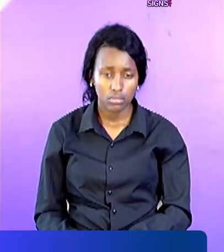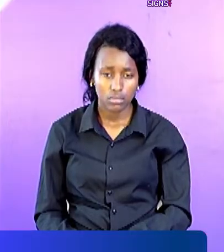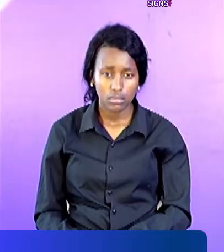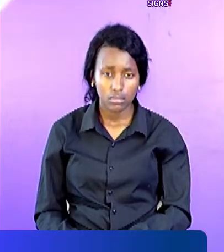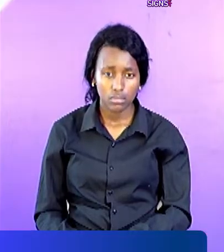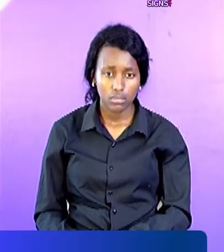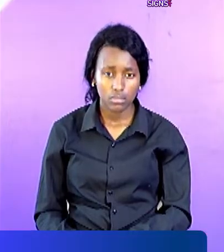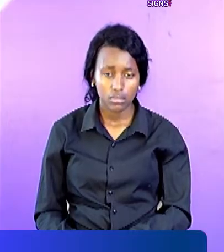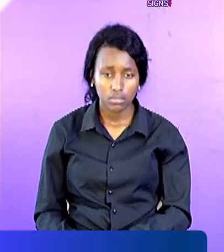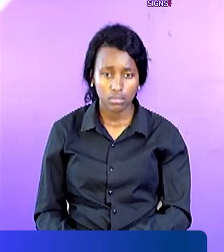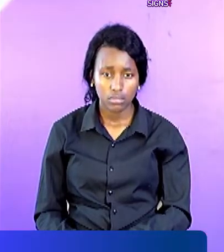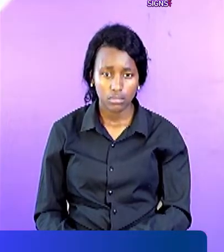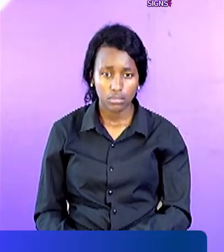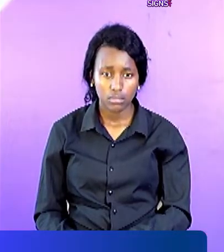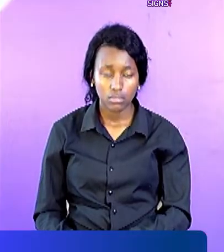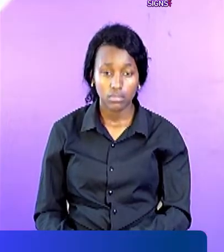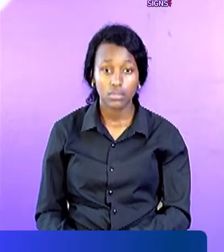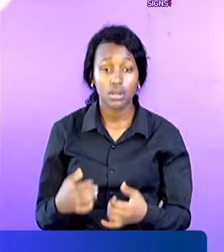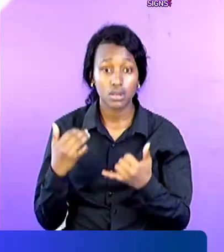kabisa, they will print money and pay you.